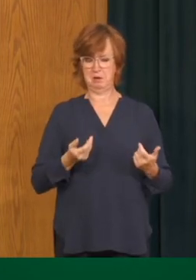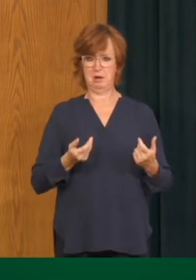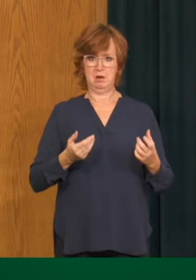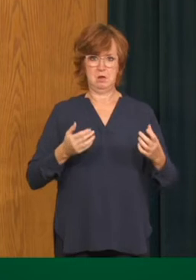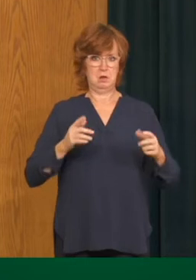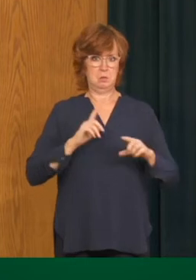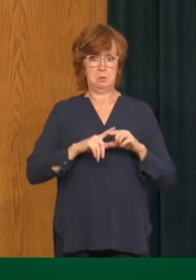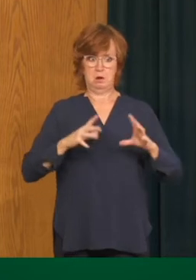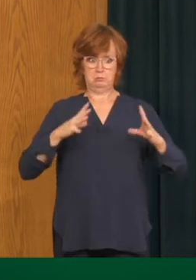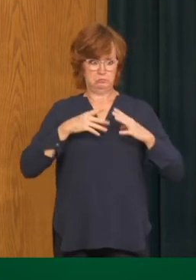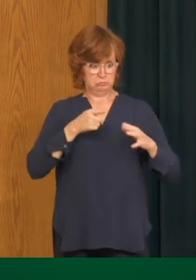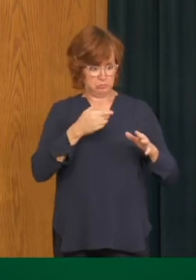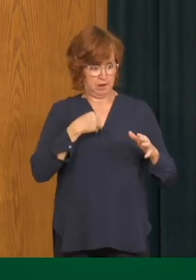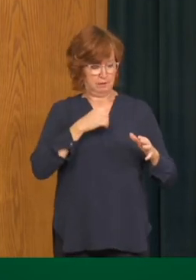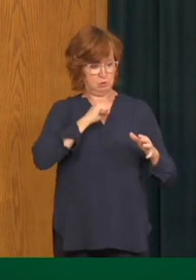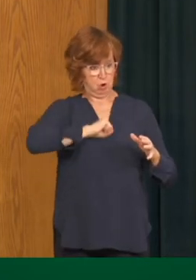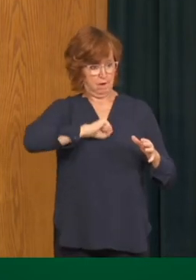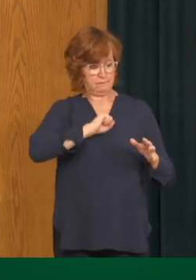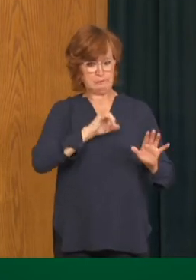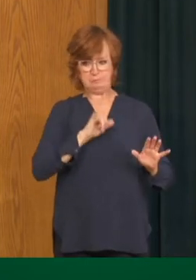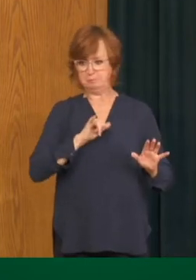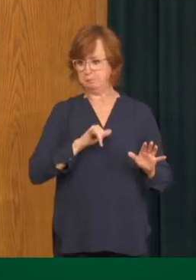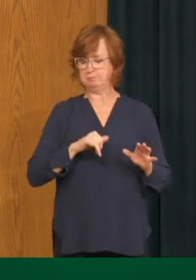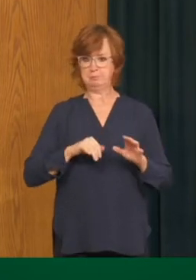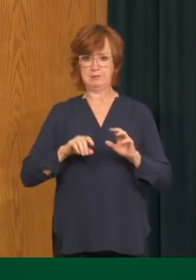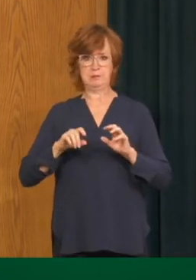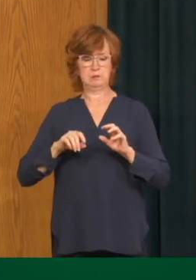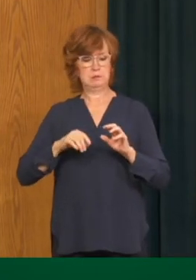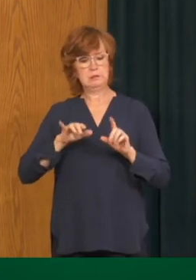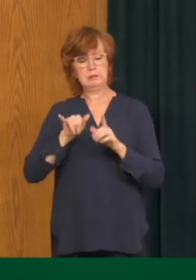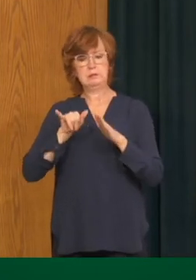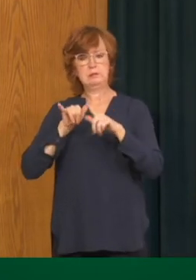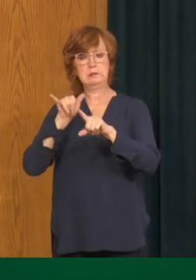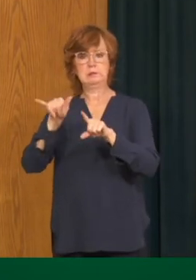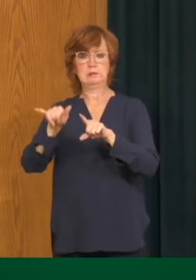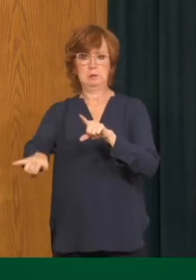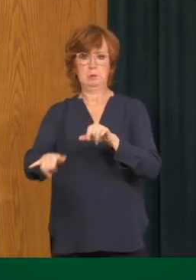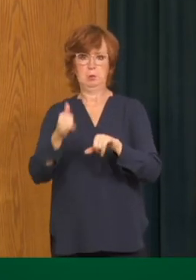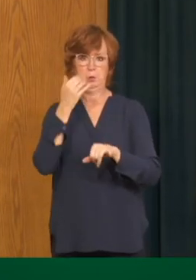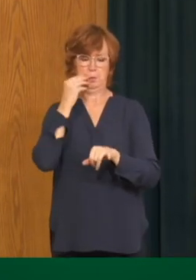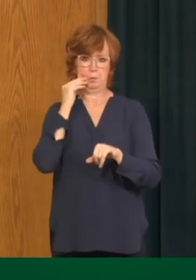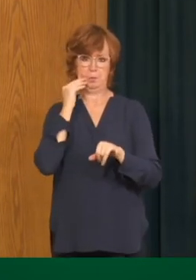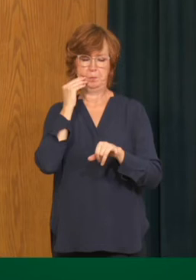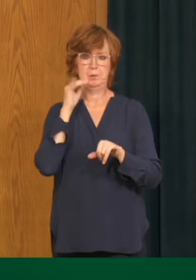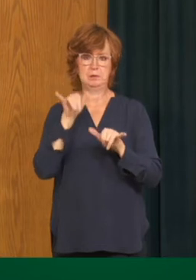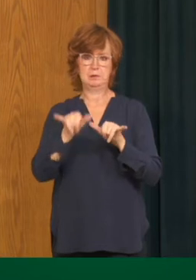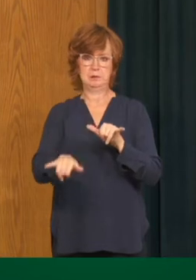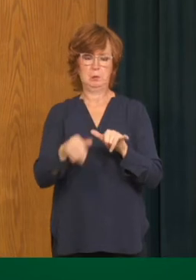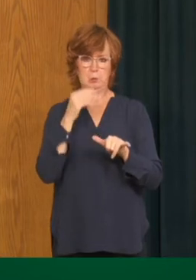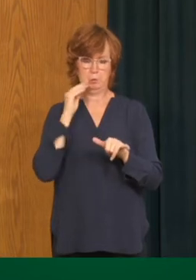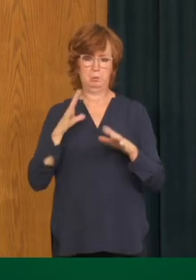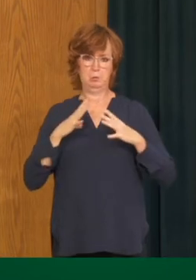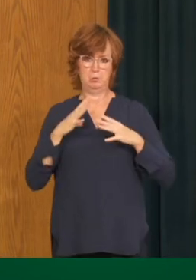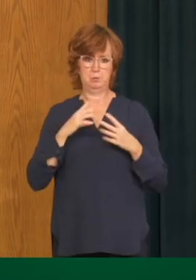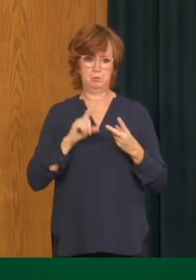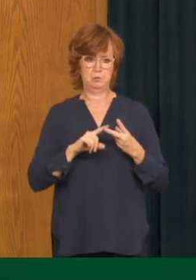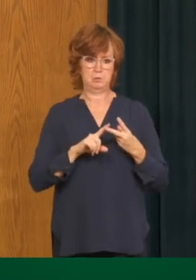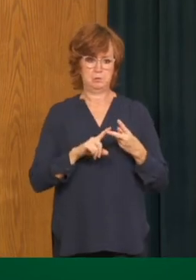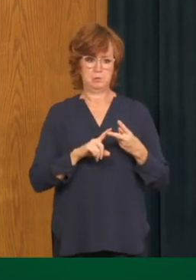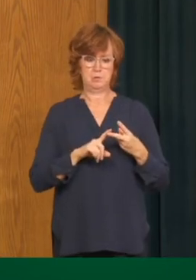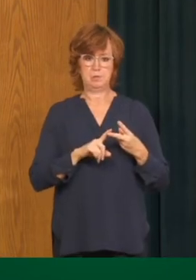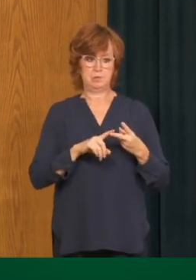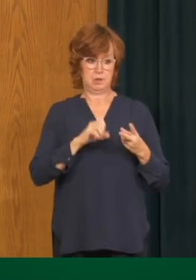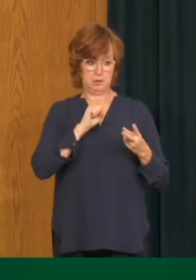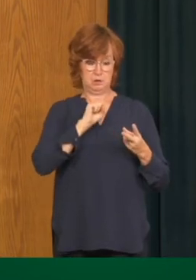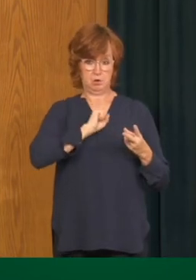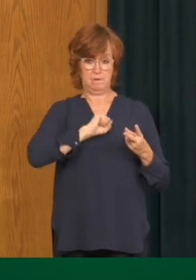cautious. If a child has any cough, cold symptoms, child should stay home. If a child is in school, has enough cough, cold symptoms, child will go home,